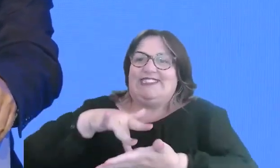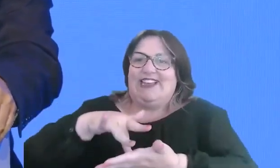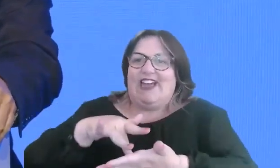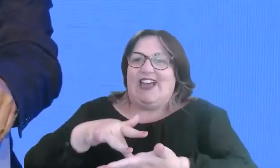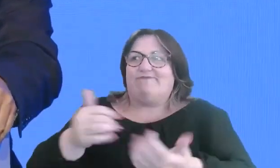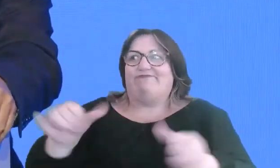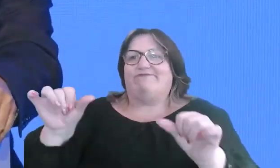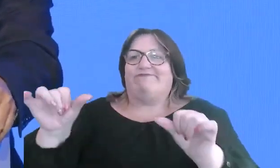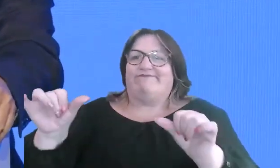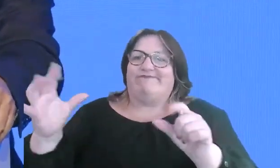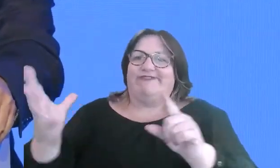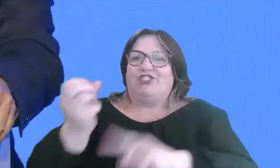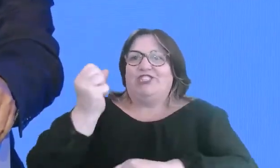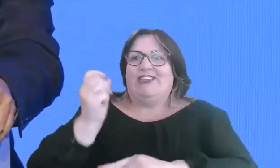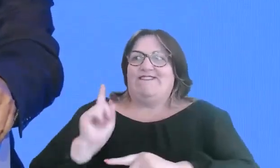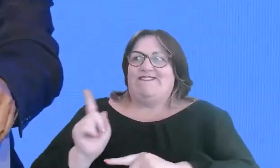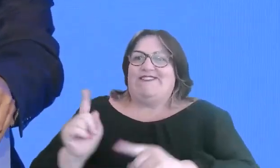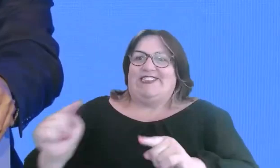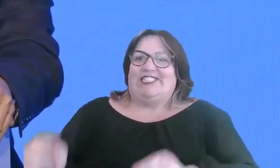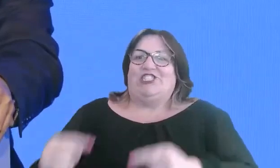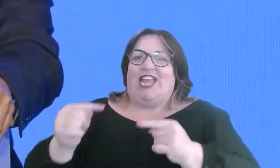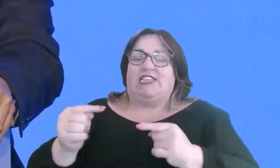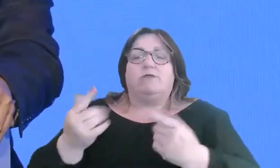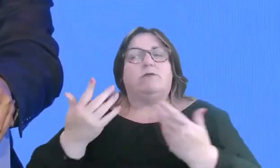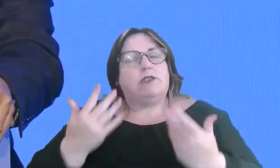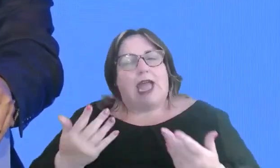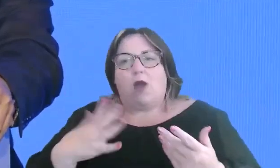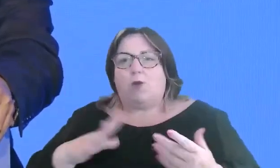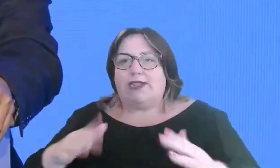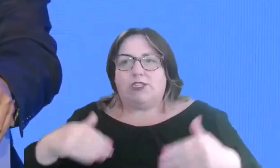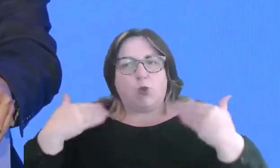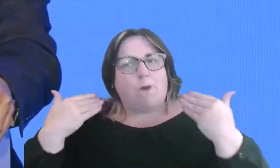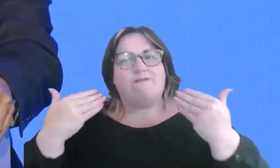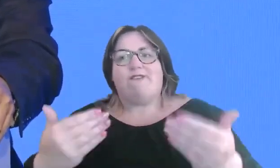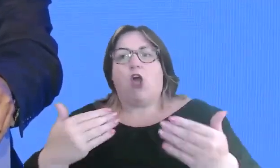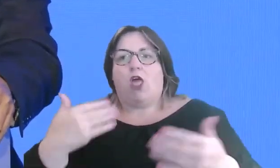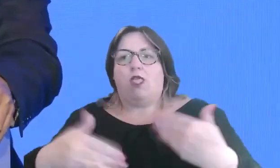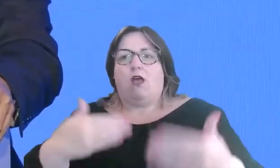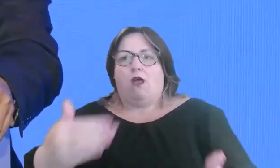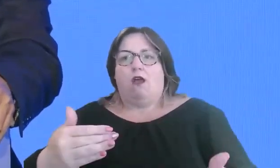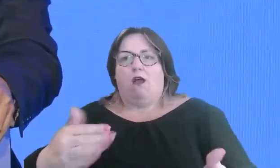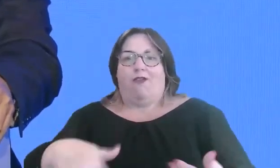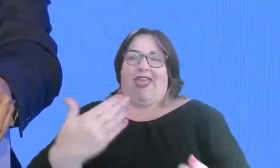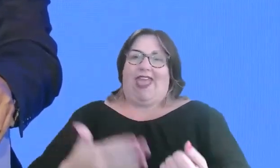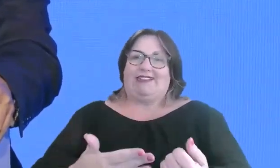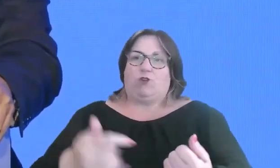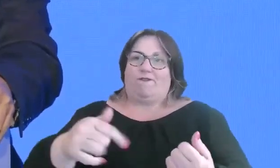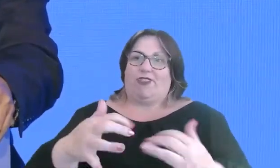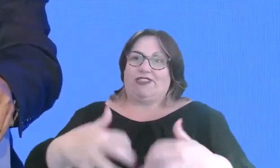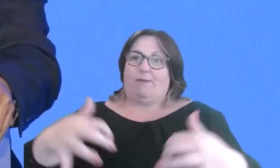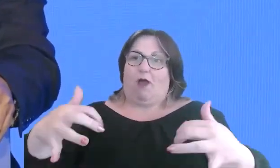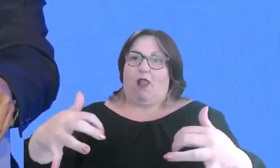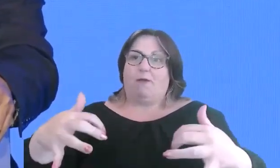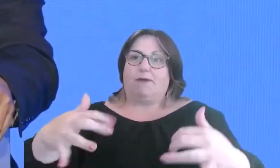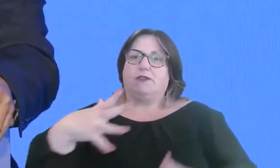now we need to go further. By the end of this Parliament, we should be able to look every parent in the eye, in every